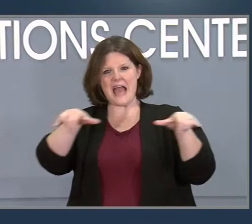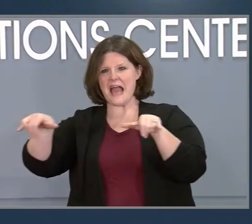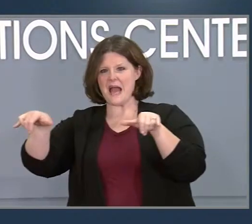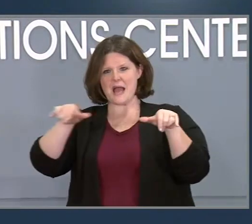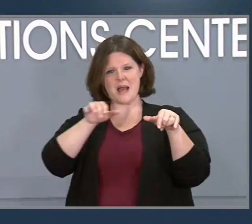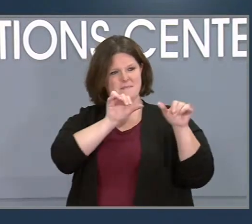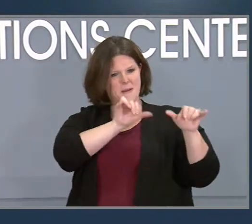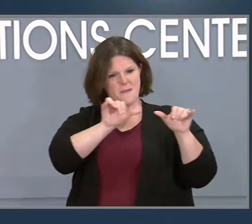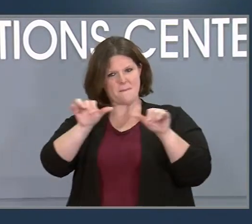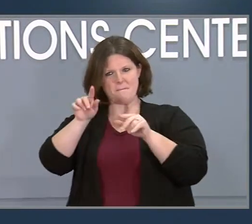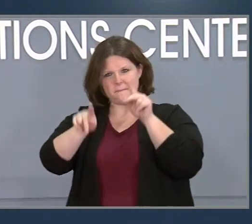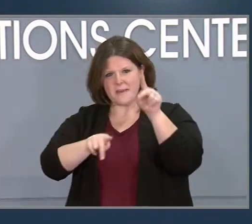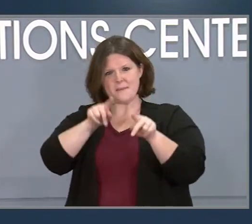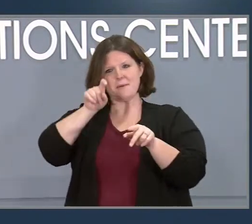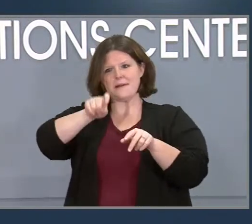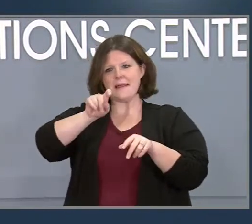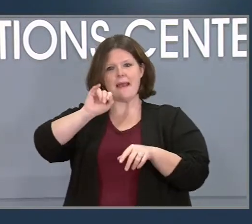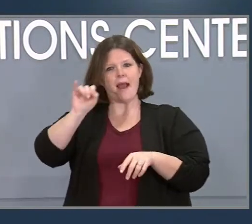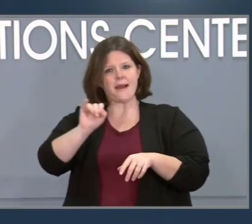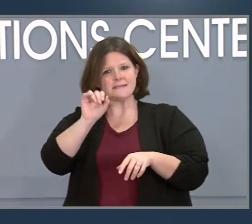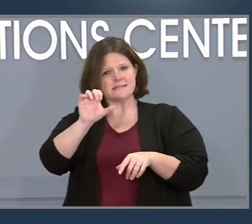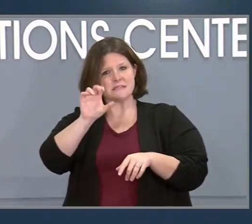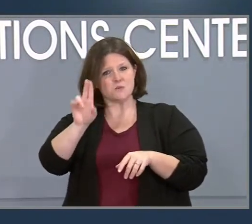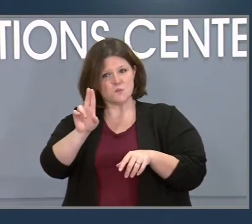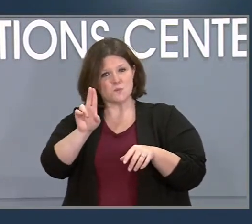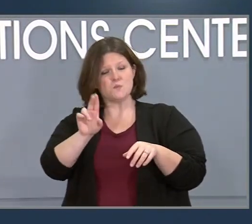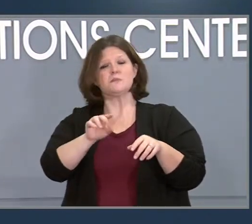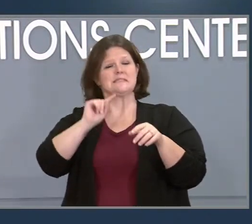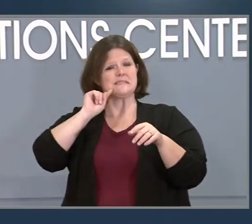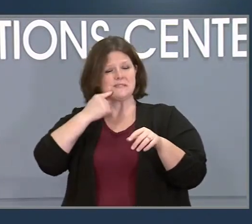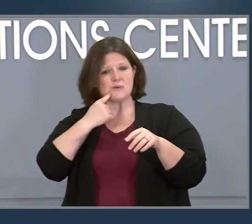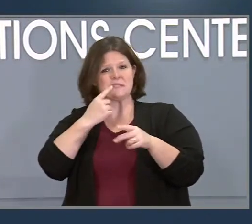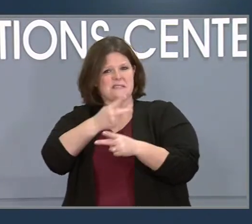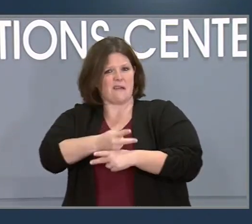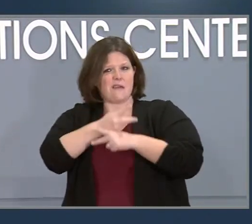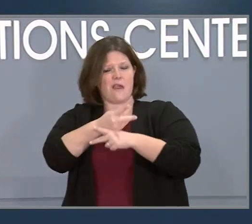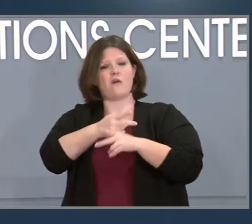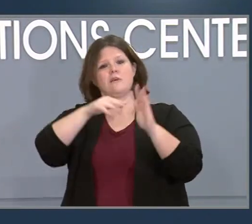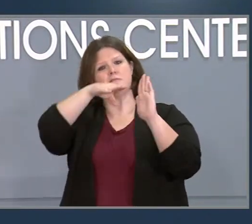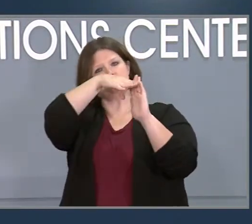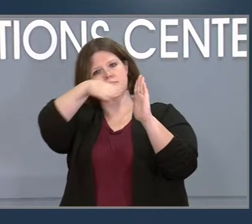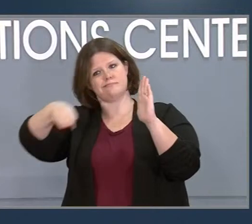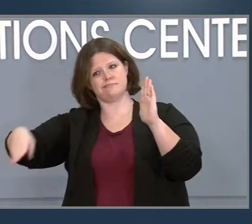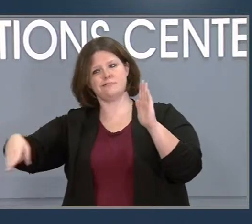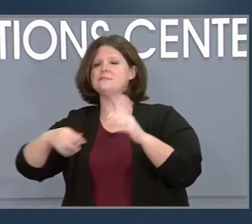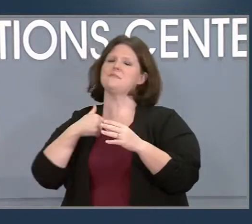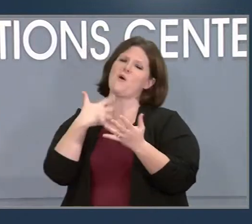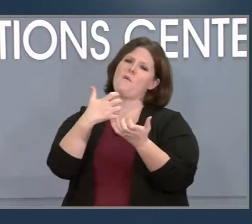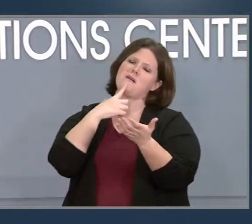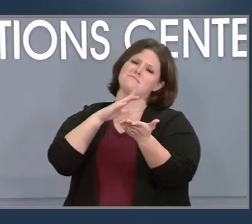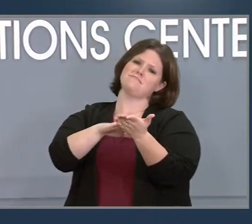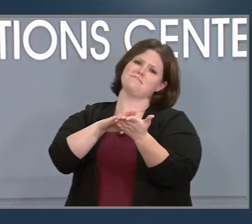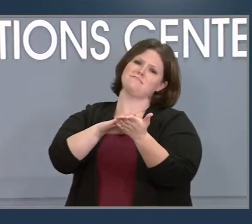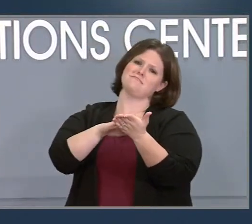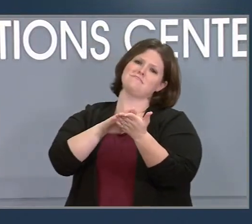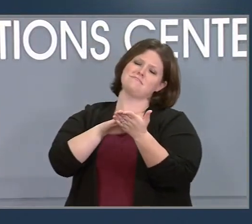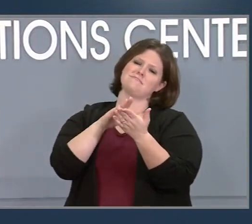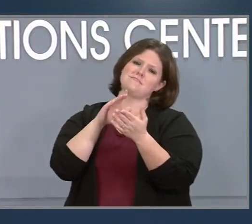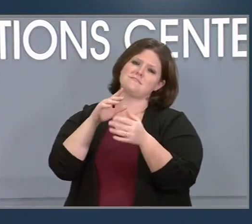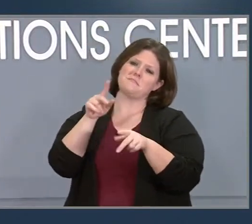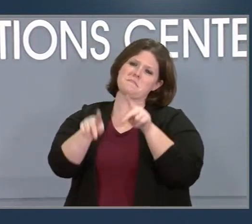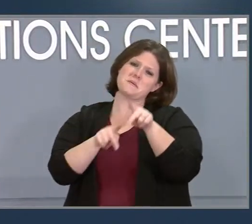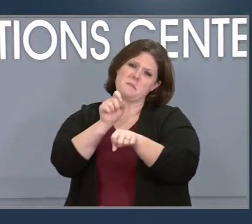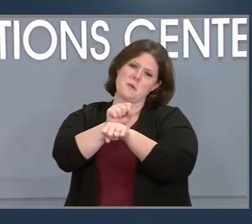downward trend for people needing intensive care. I want to echo the governor's recognition of the tremendous hard work of our